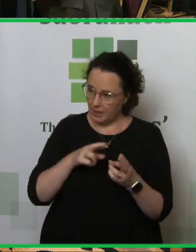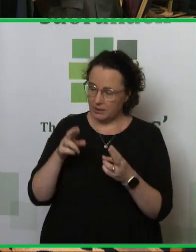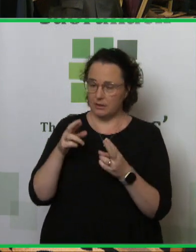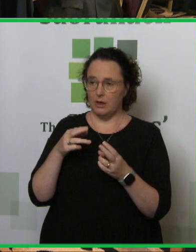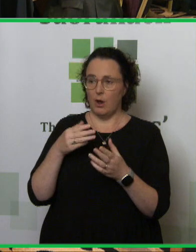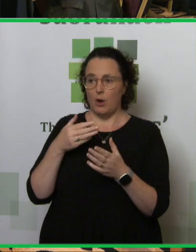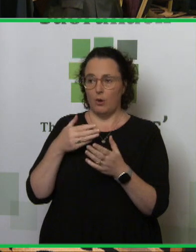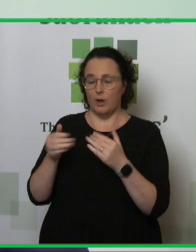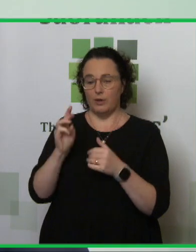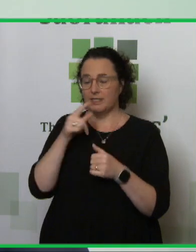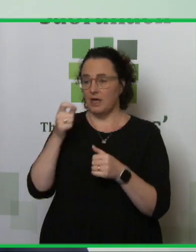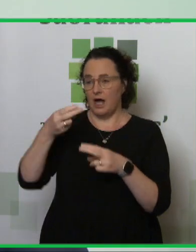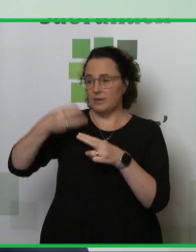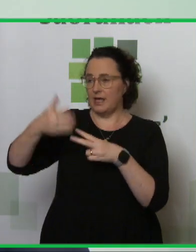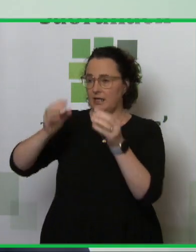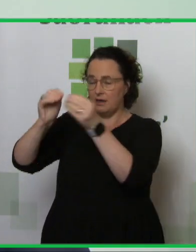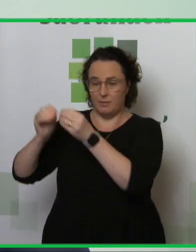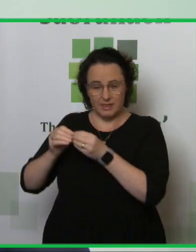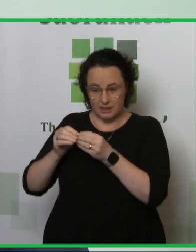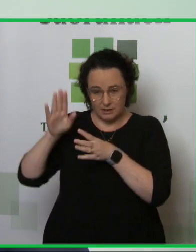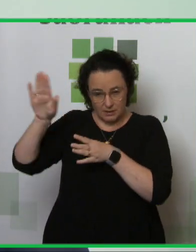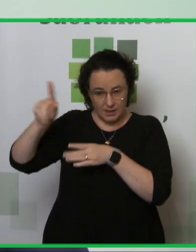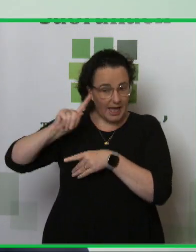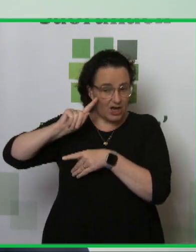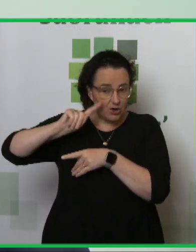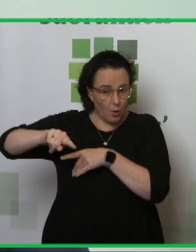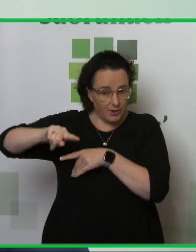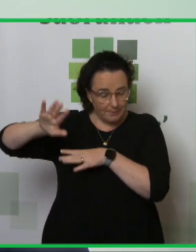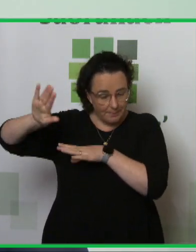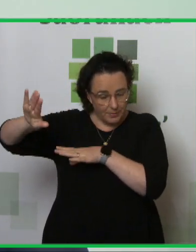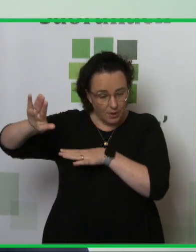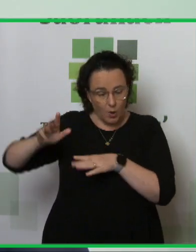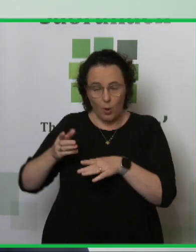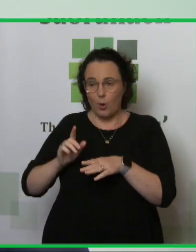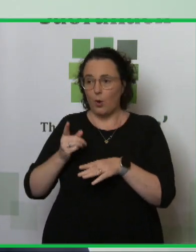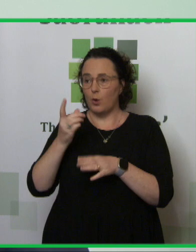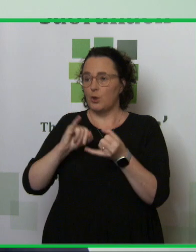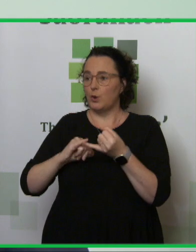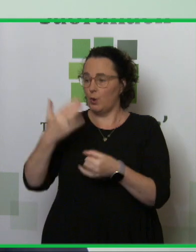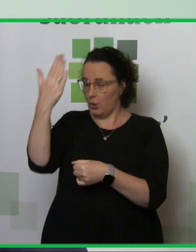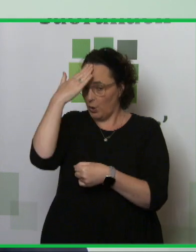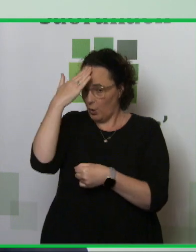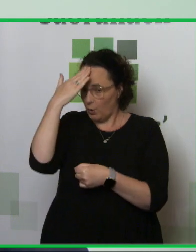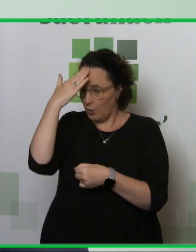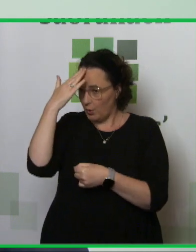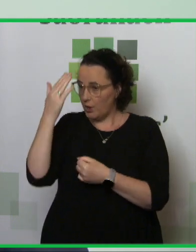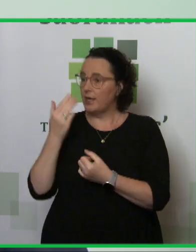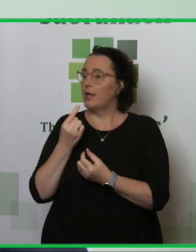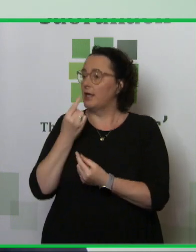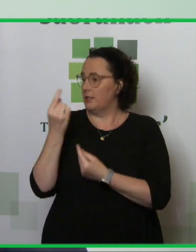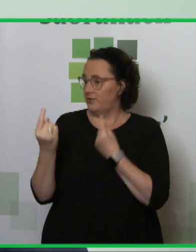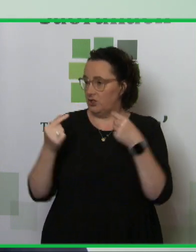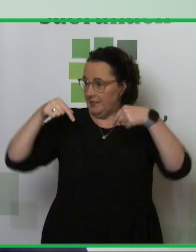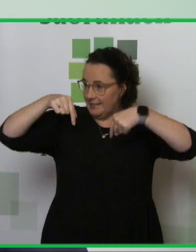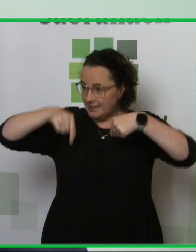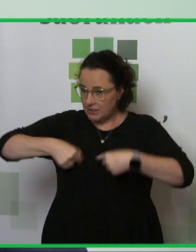what the commentators outside are saying. There is no way that anybody other than yourselves individually has any